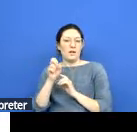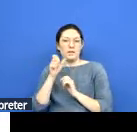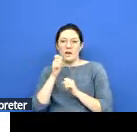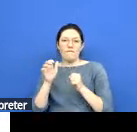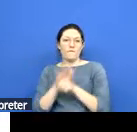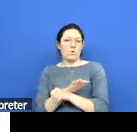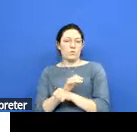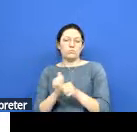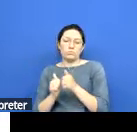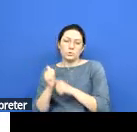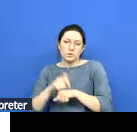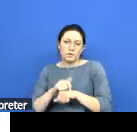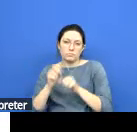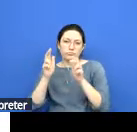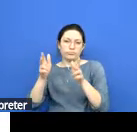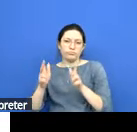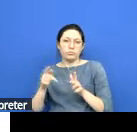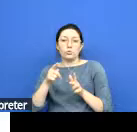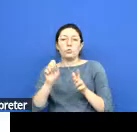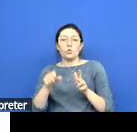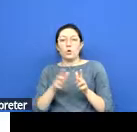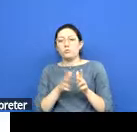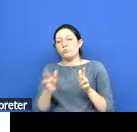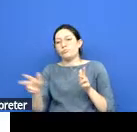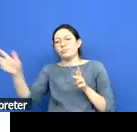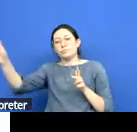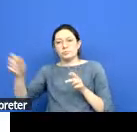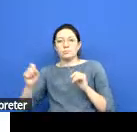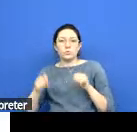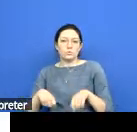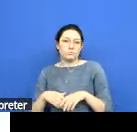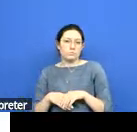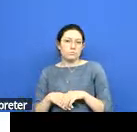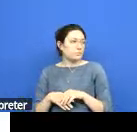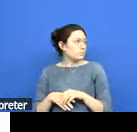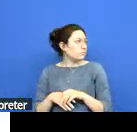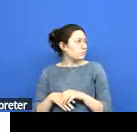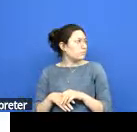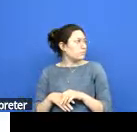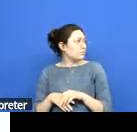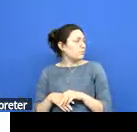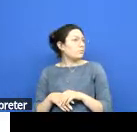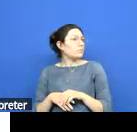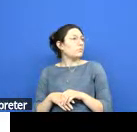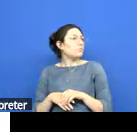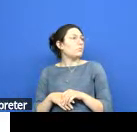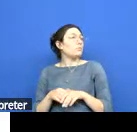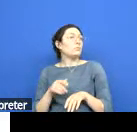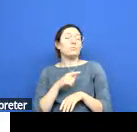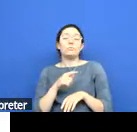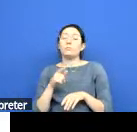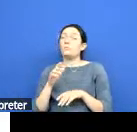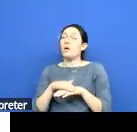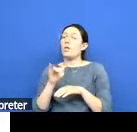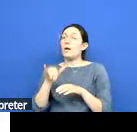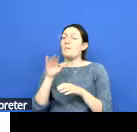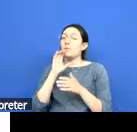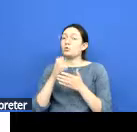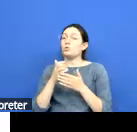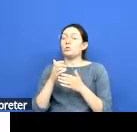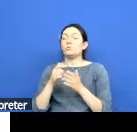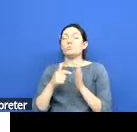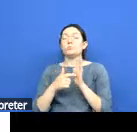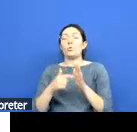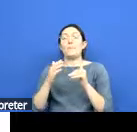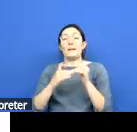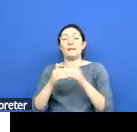of the time. So you could go to the outer lane and get out. Okay. And on the diagram, they show the building